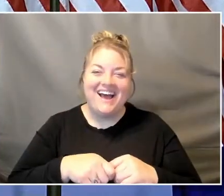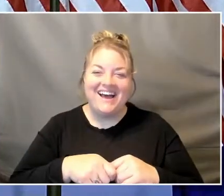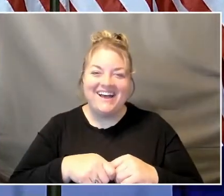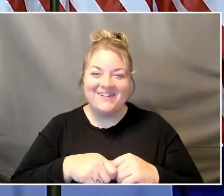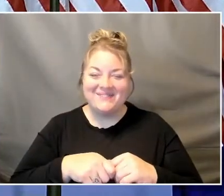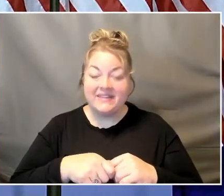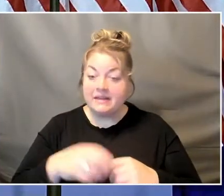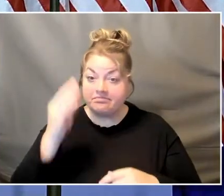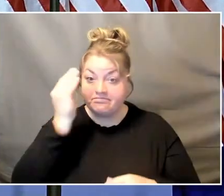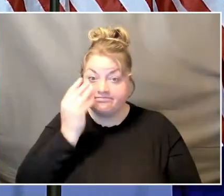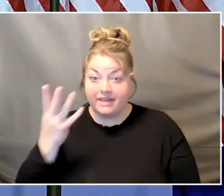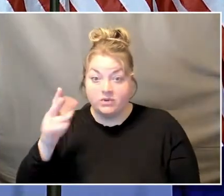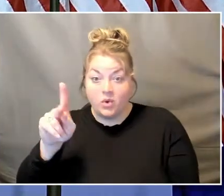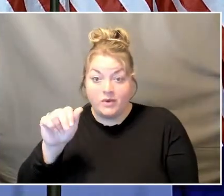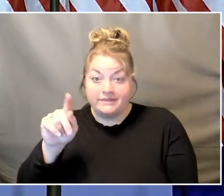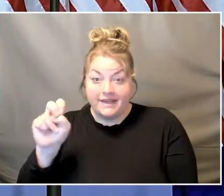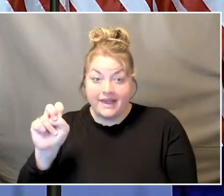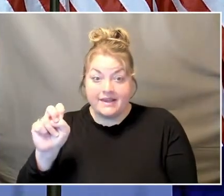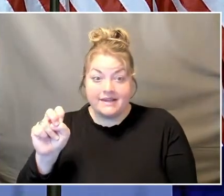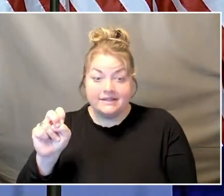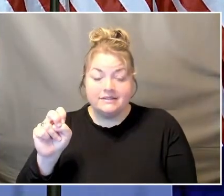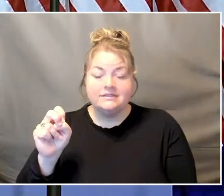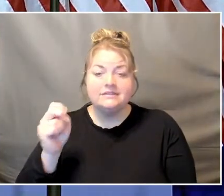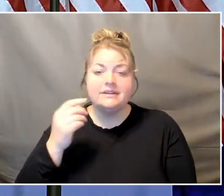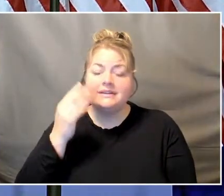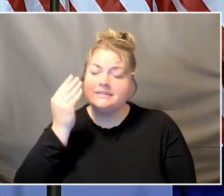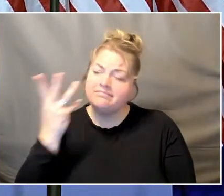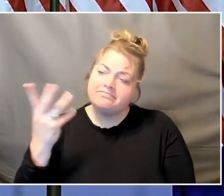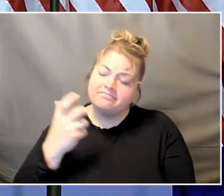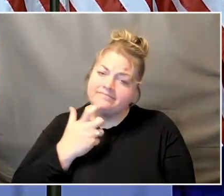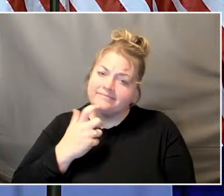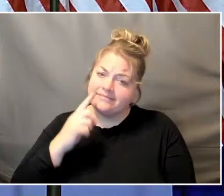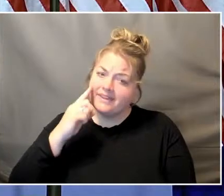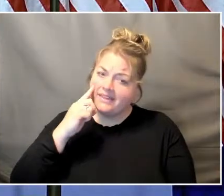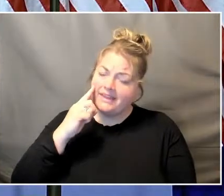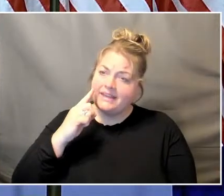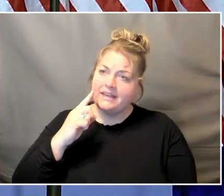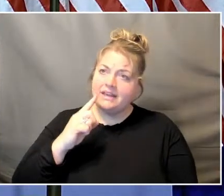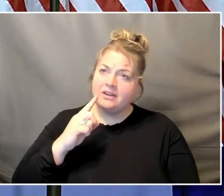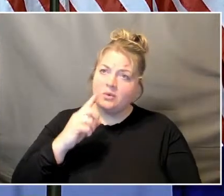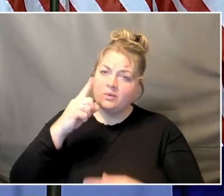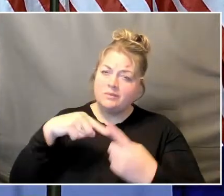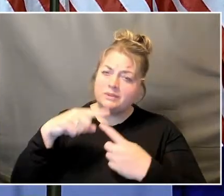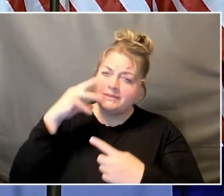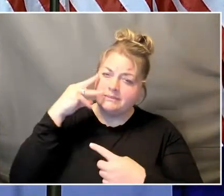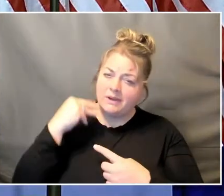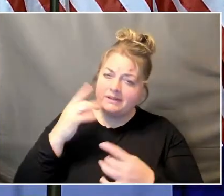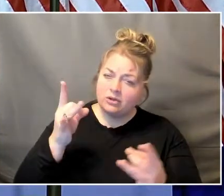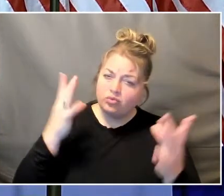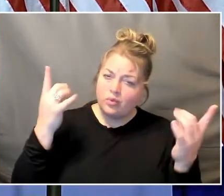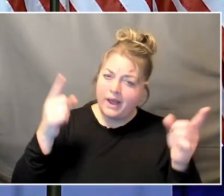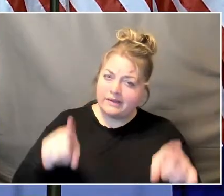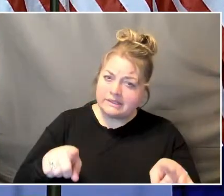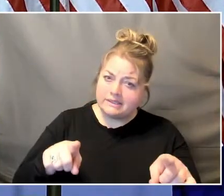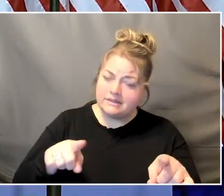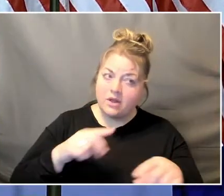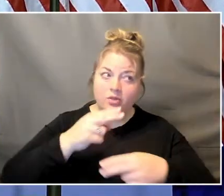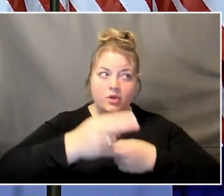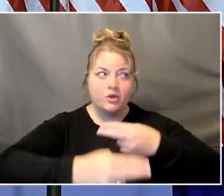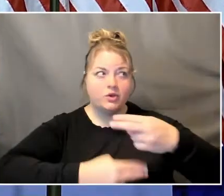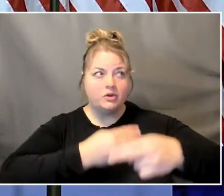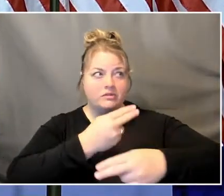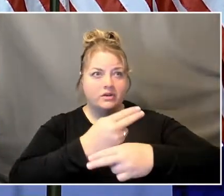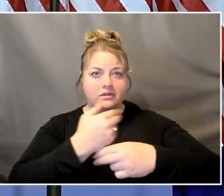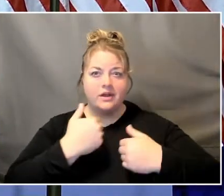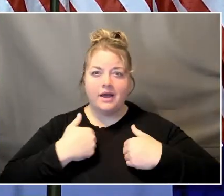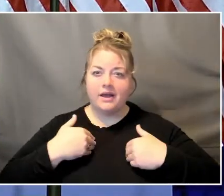I said to Kate that, you know, I think in moments of crisis, that the universe has a way of revealing the